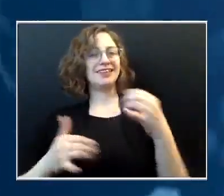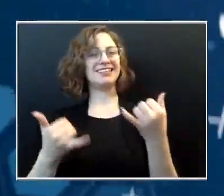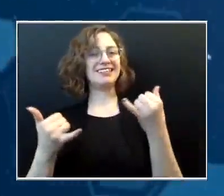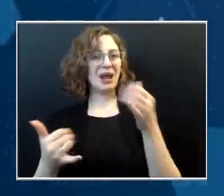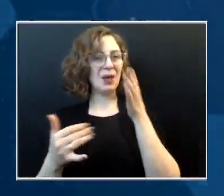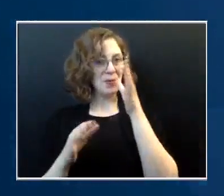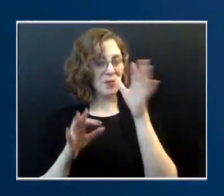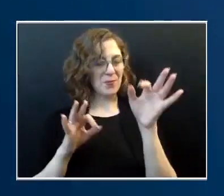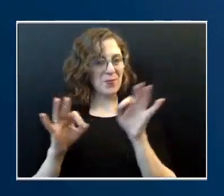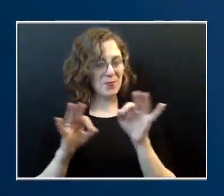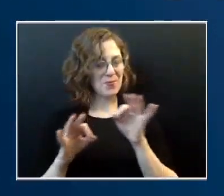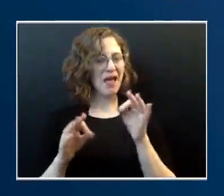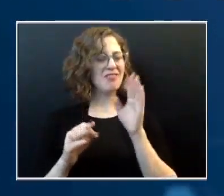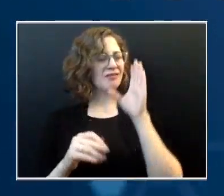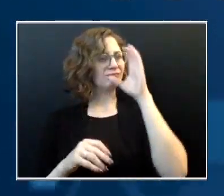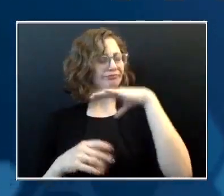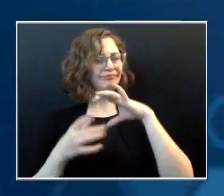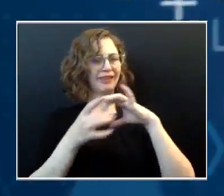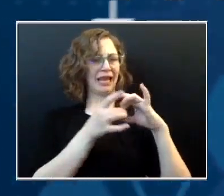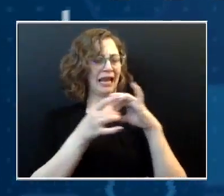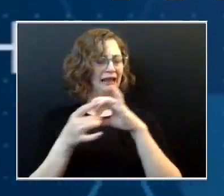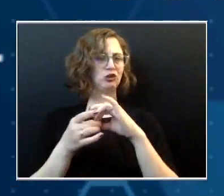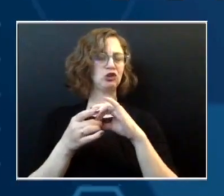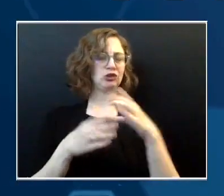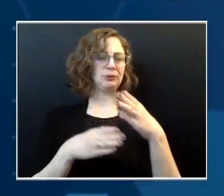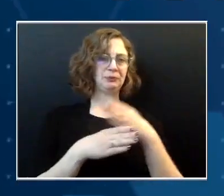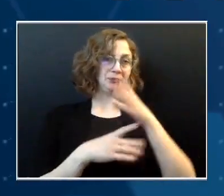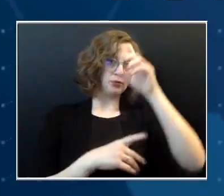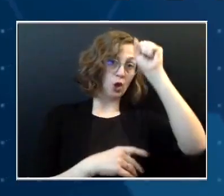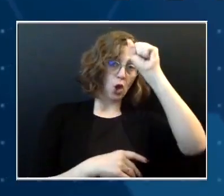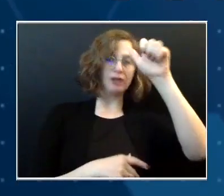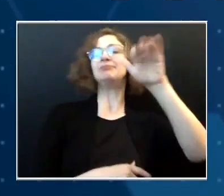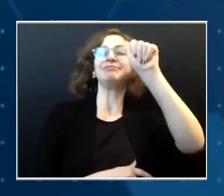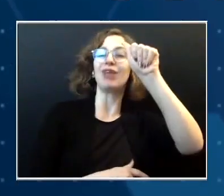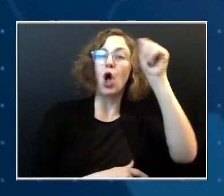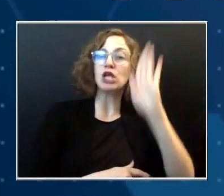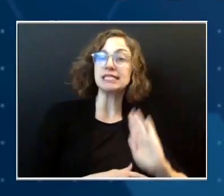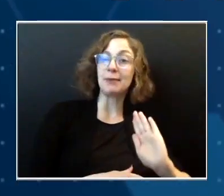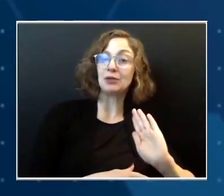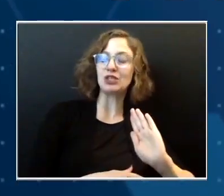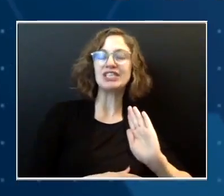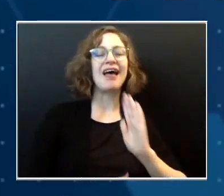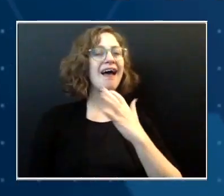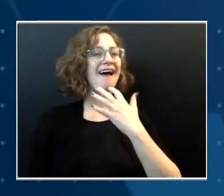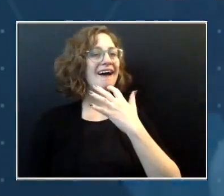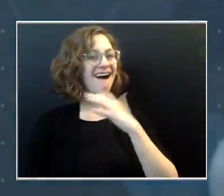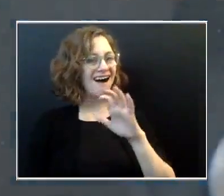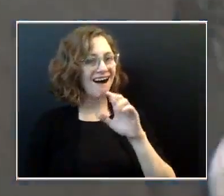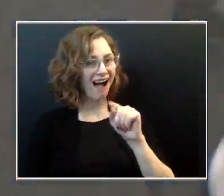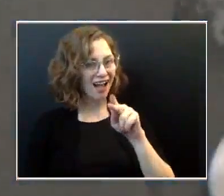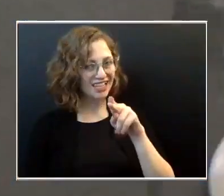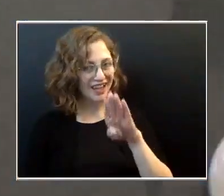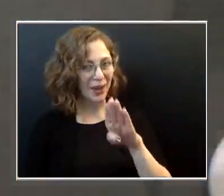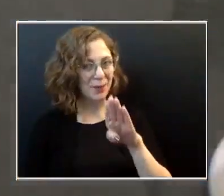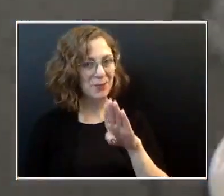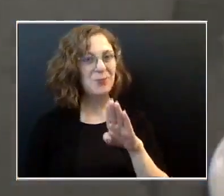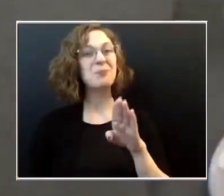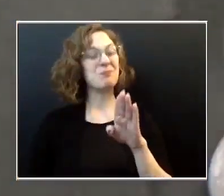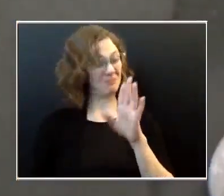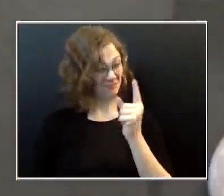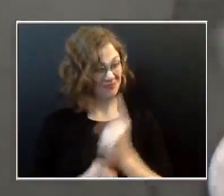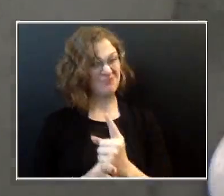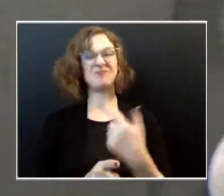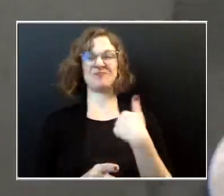and, wait for it, hot tubs. Yes, you heard that. We're asking what hot tubs have to do with